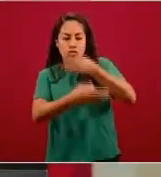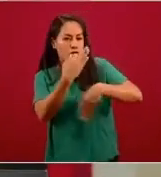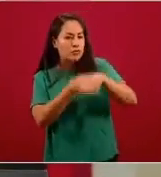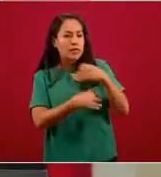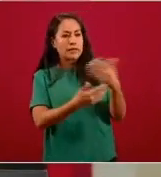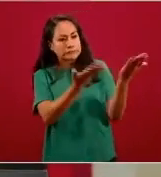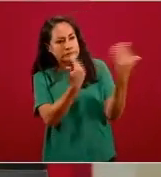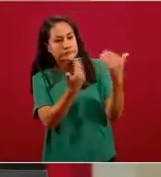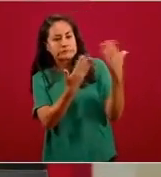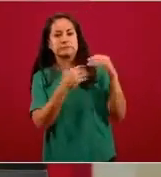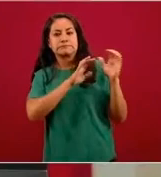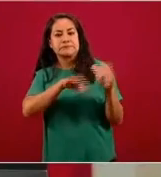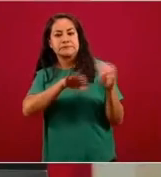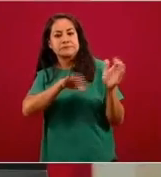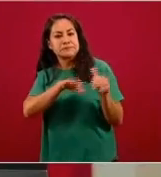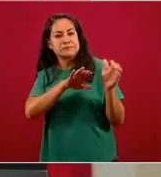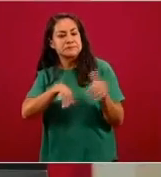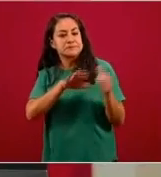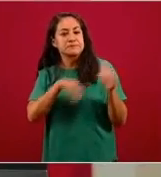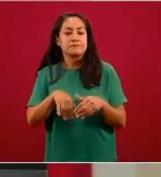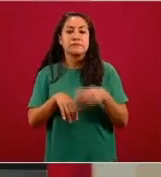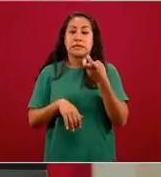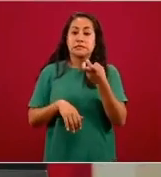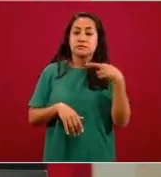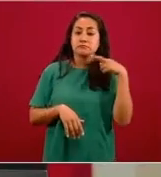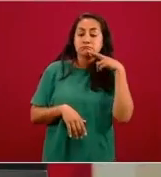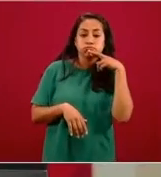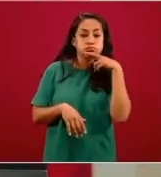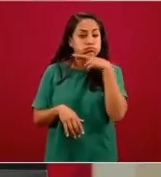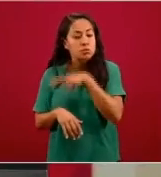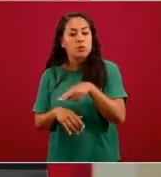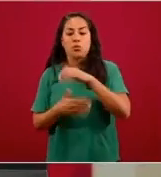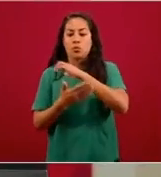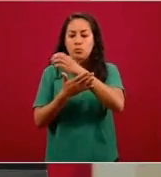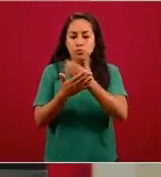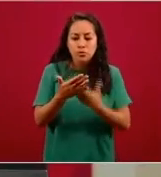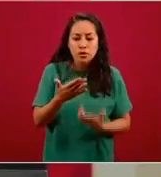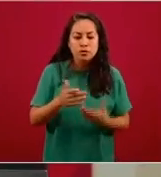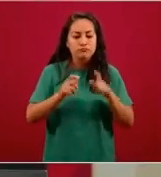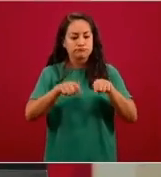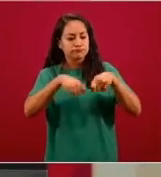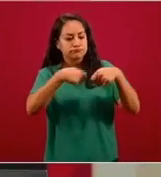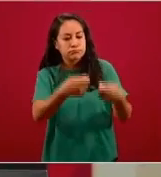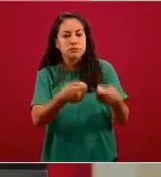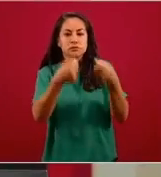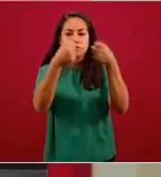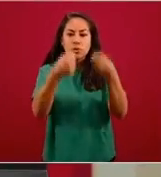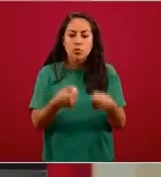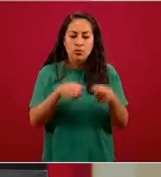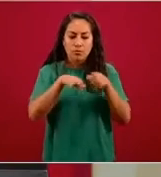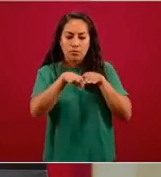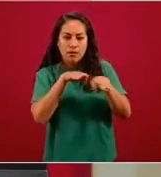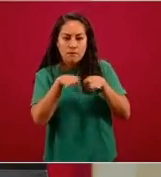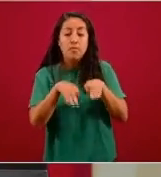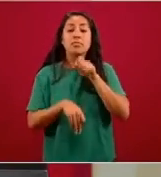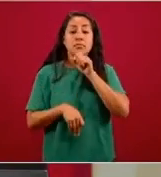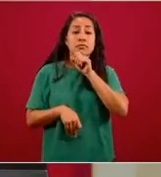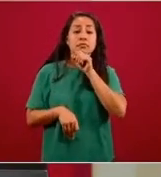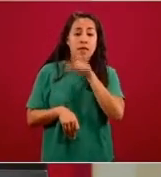asking them to sign up in this well-being call to convene, to get together.